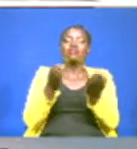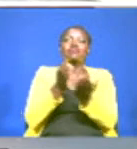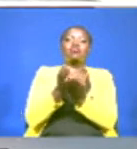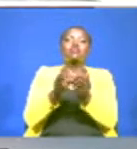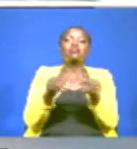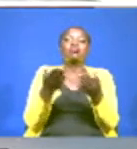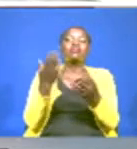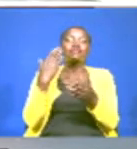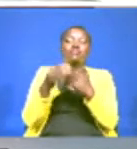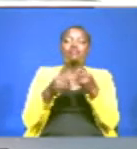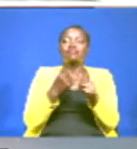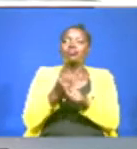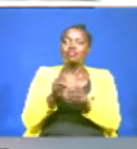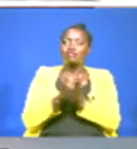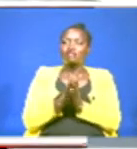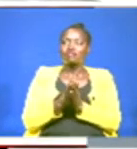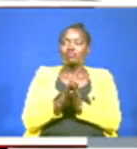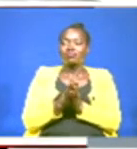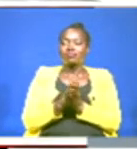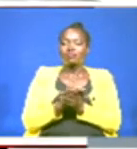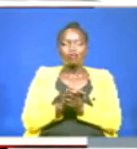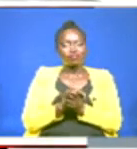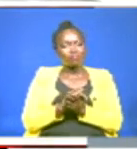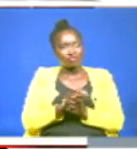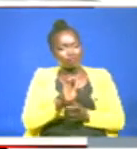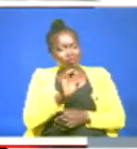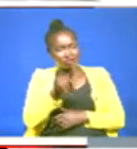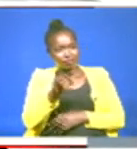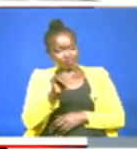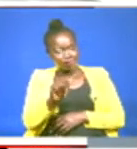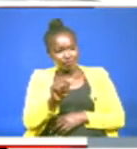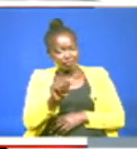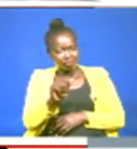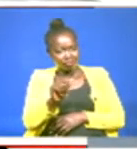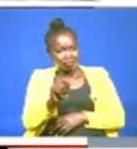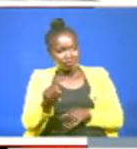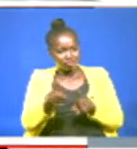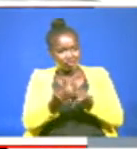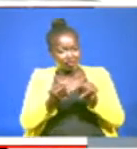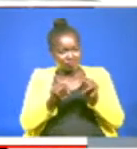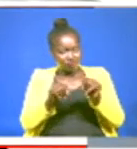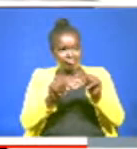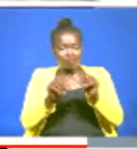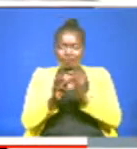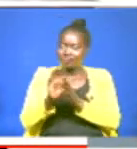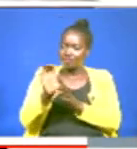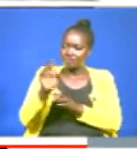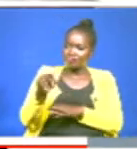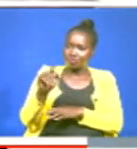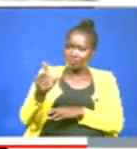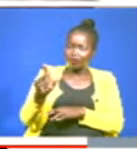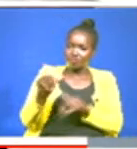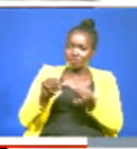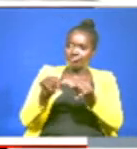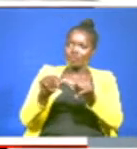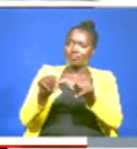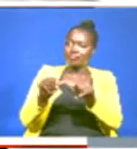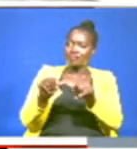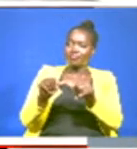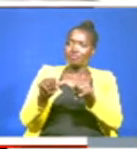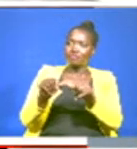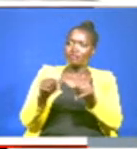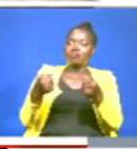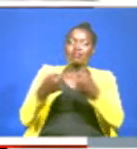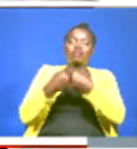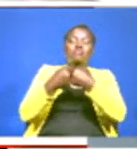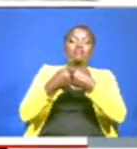year. How about the Nini? I know EPA is on, eh? Oh, yes. What's the status? EPL is currently... We have one match